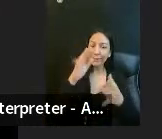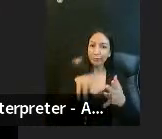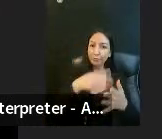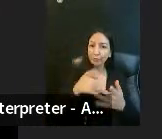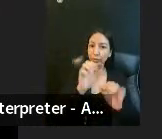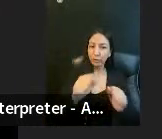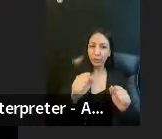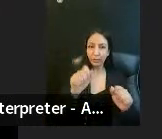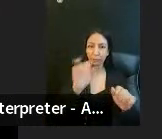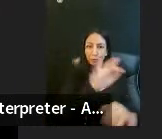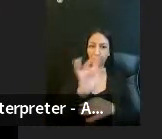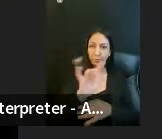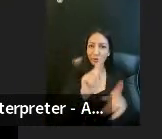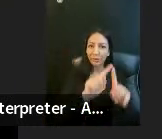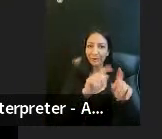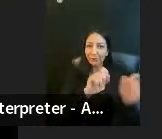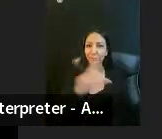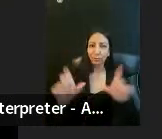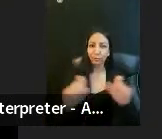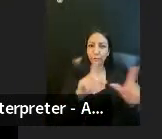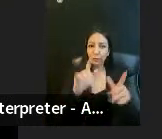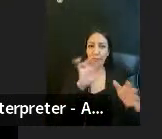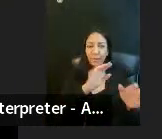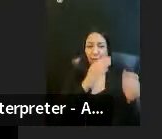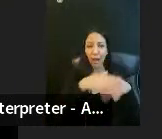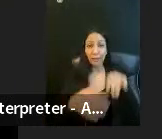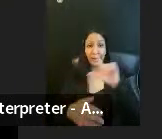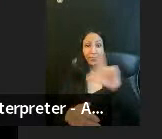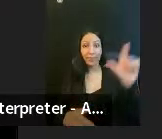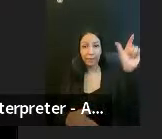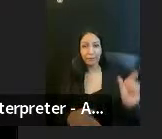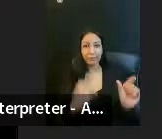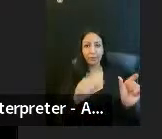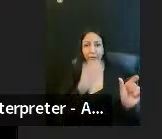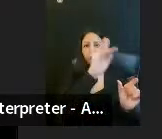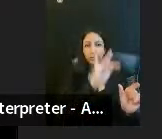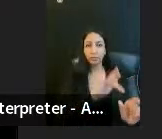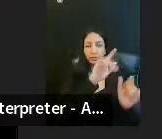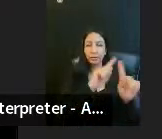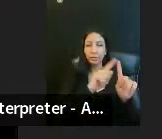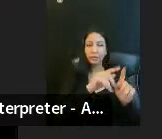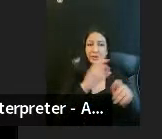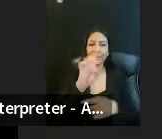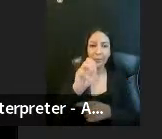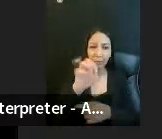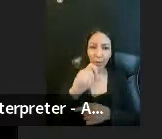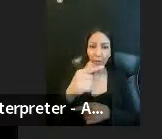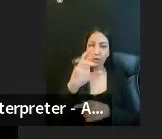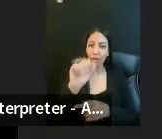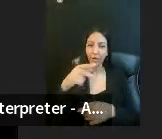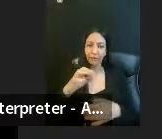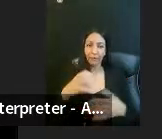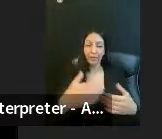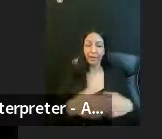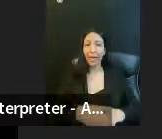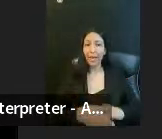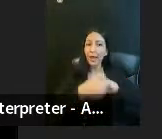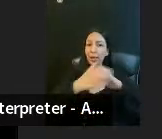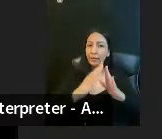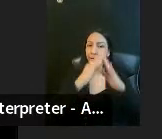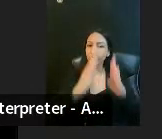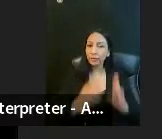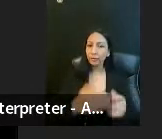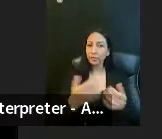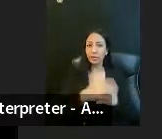toggle between the different data categories on the left. So you can move between demographic conditions, household economic security,